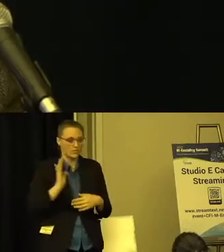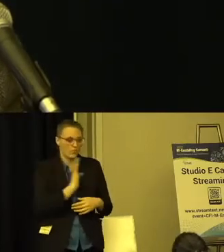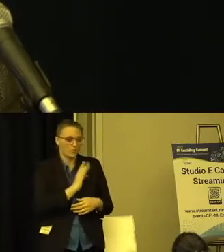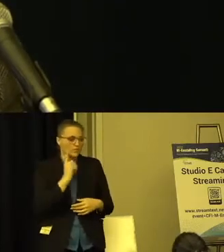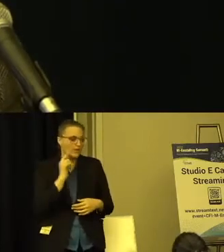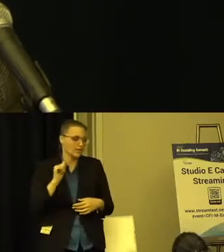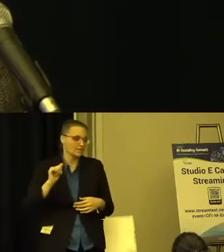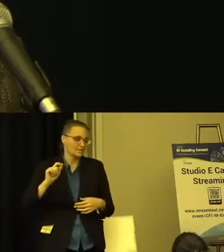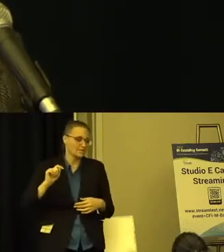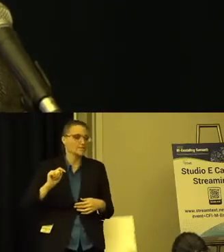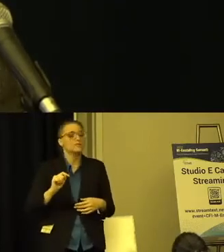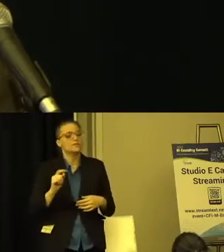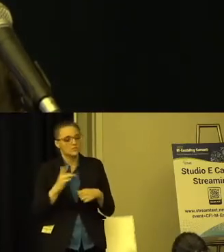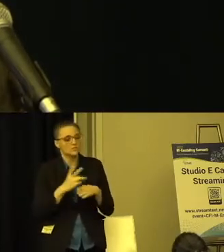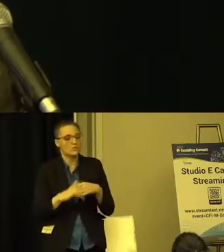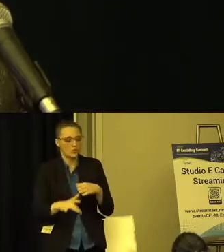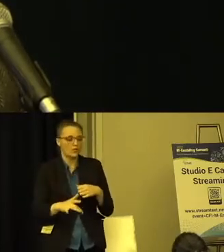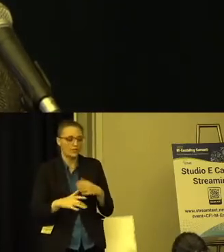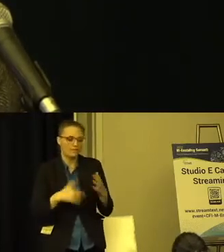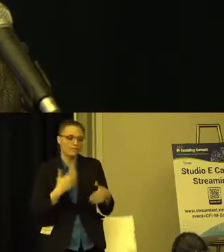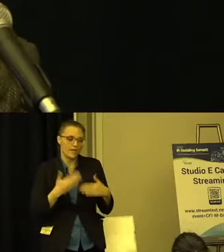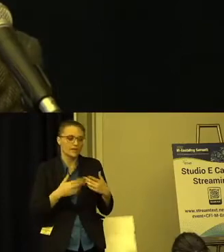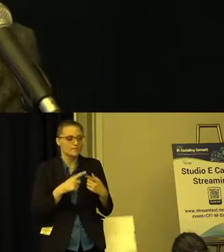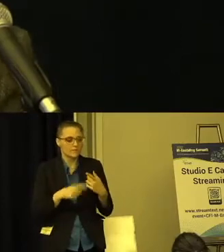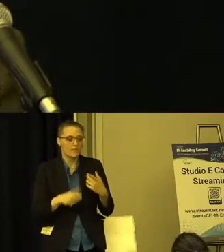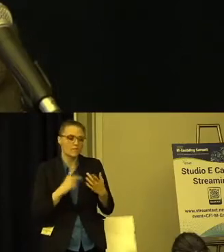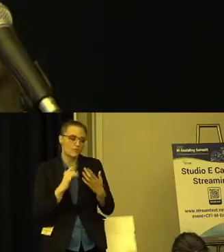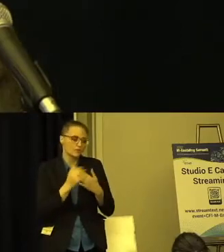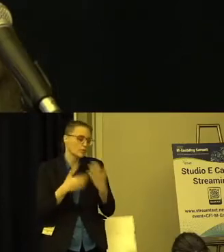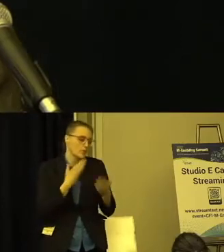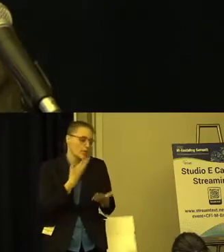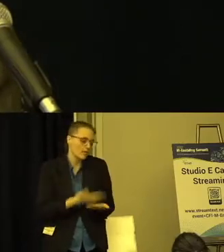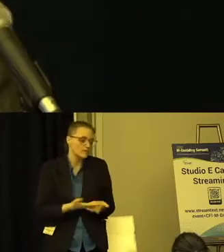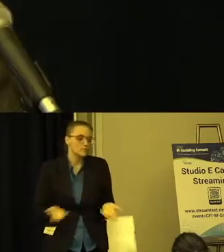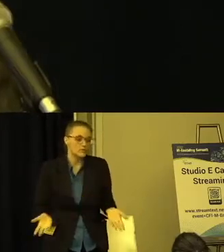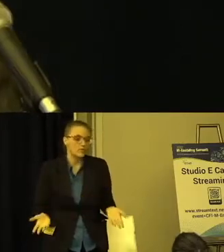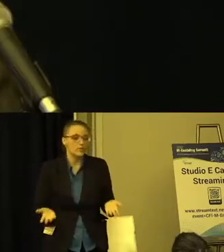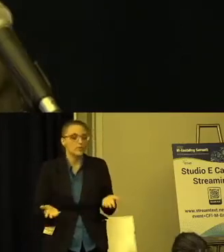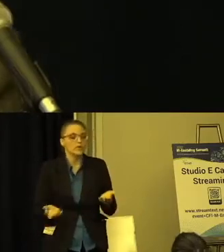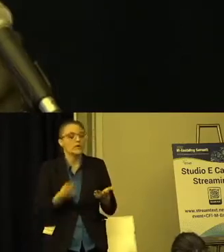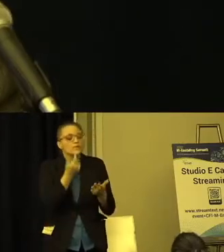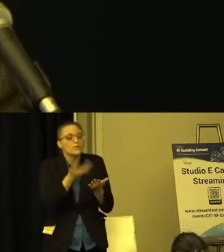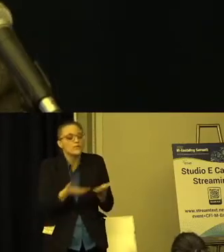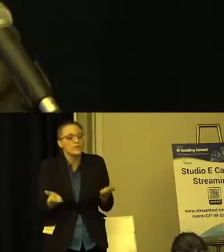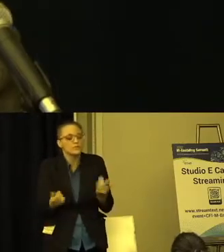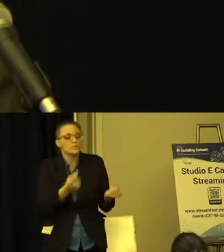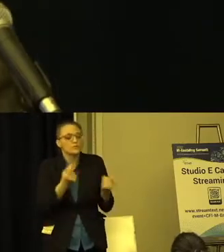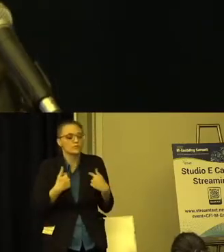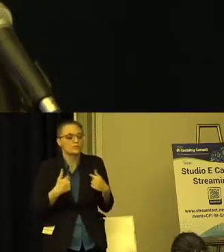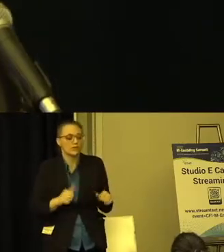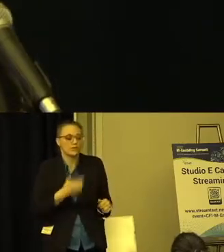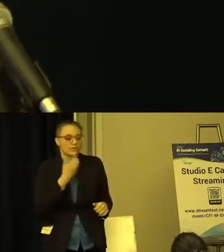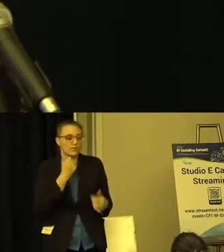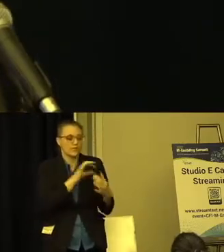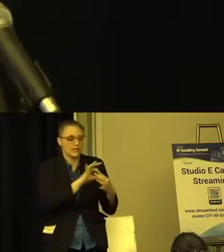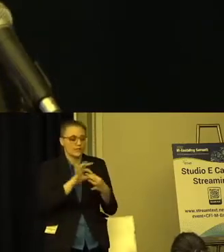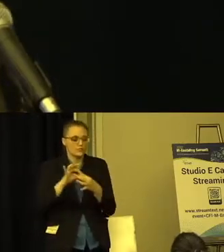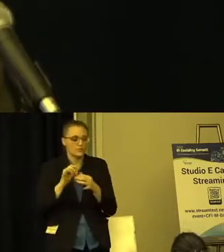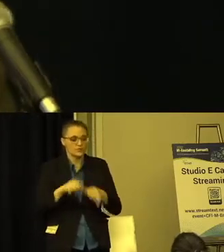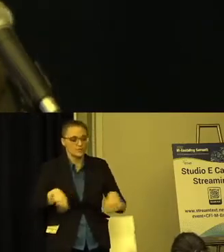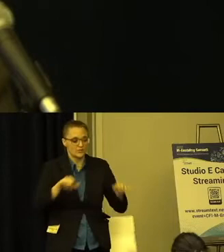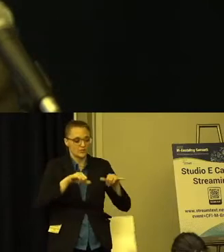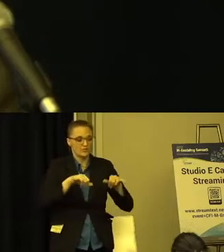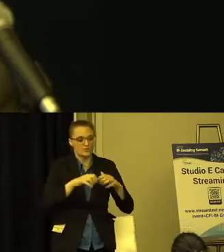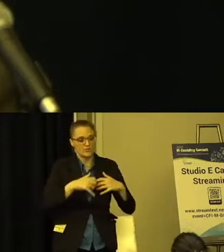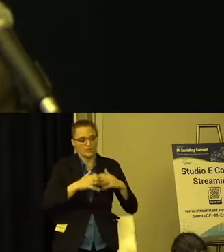in an early phase, but it's a project that's going well. So that's a few steps we're taking to try to get better connection between standardization